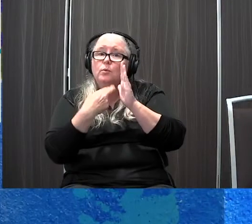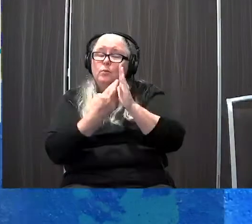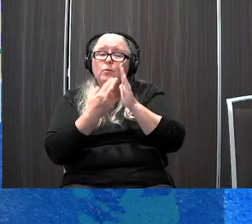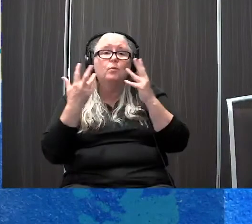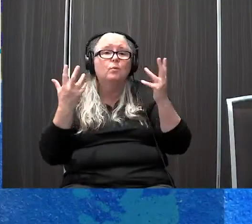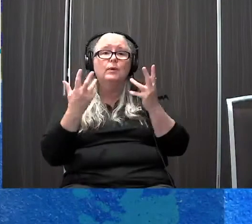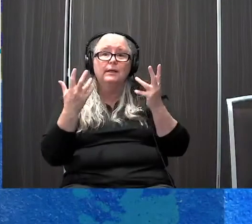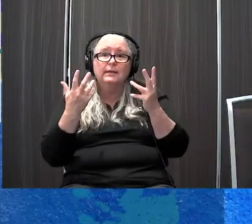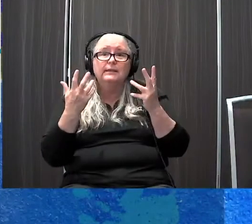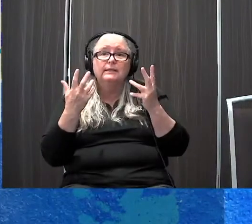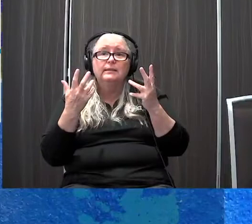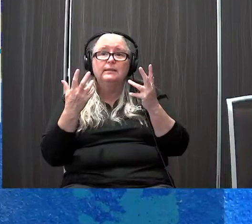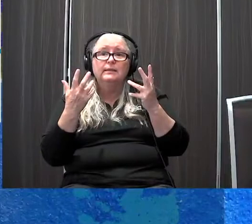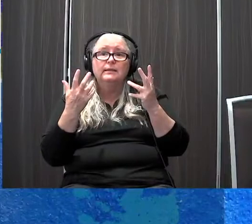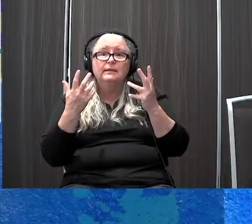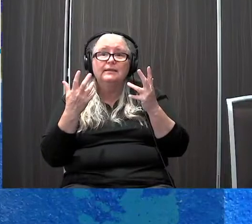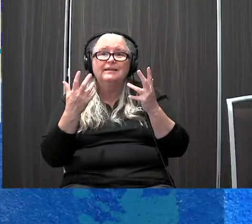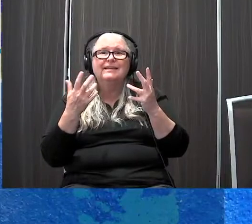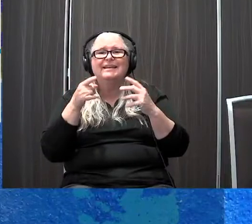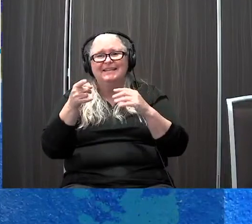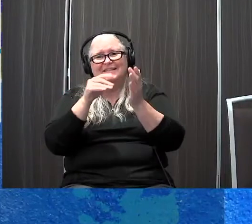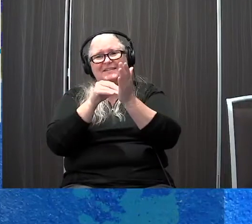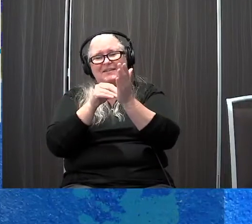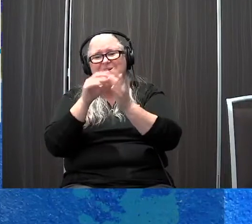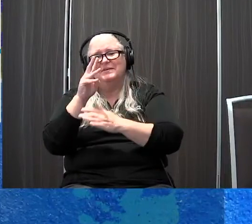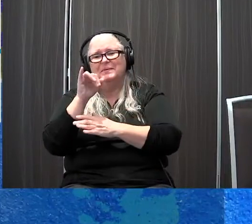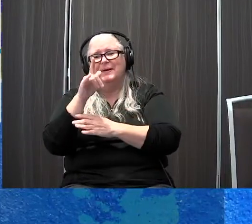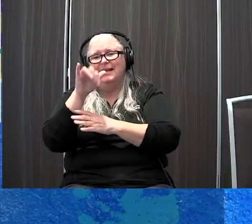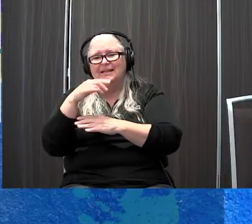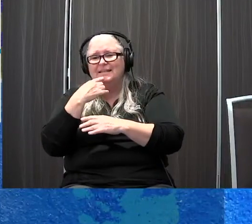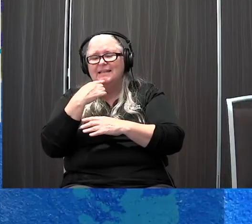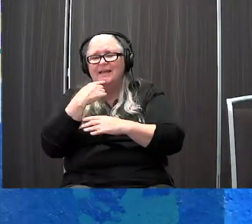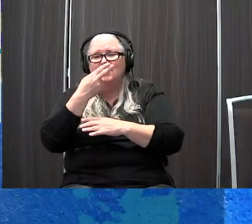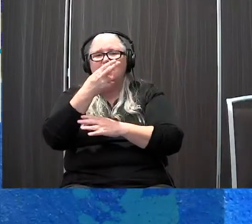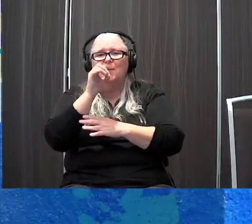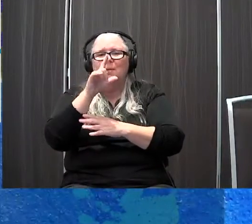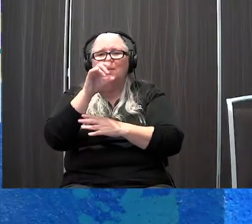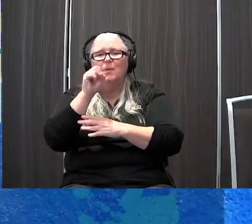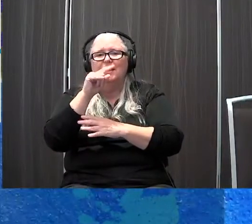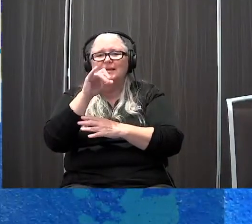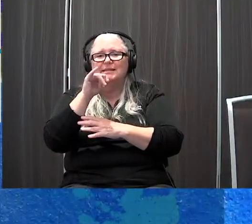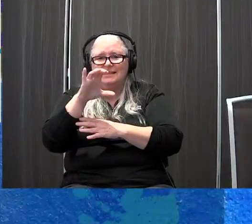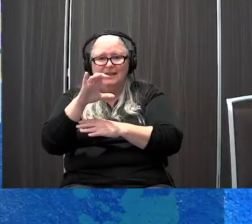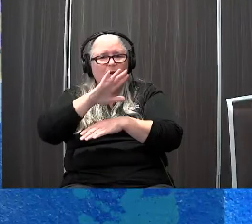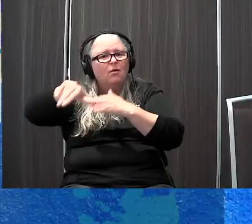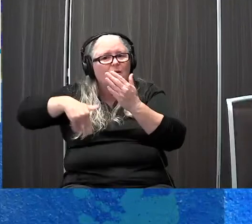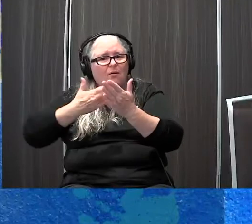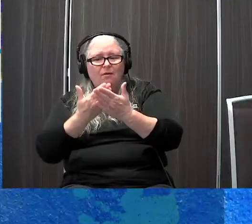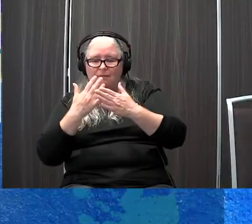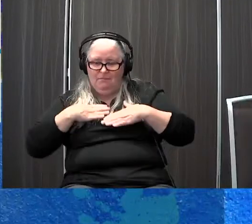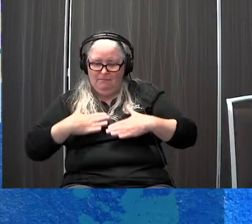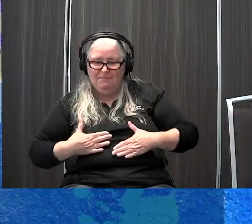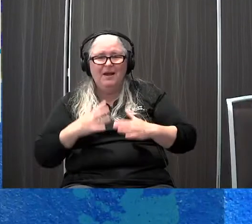is to, again, as Dr. Wiley said, holistic approach and look and see if we can find a unifying